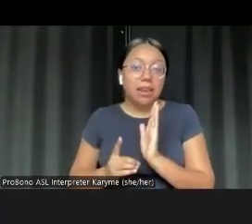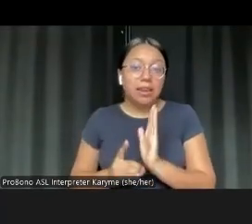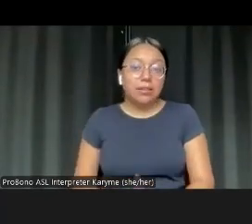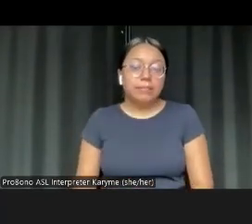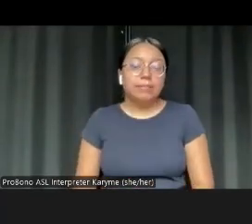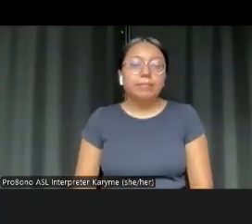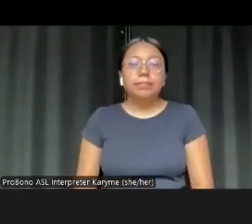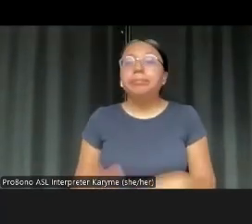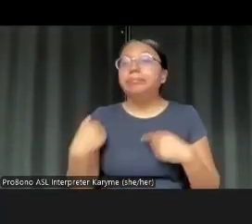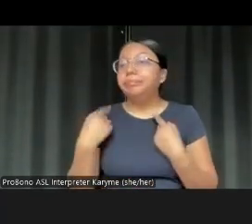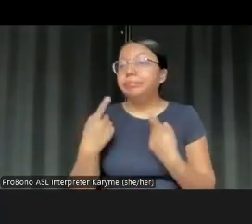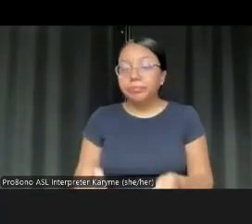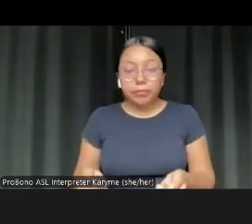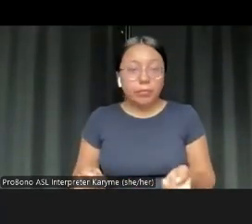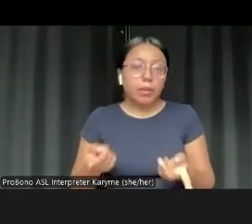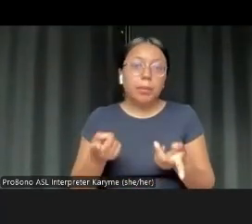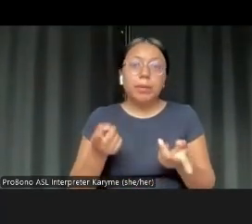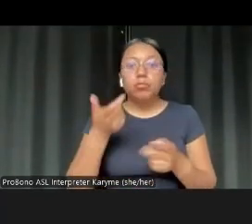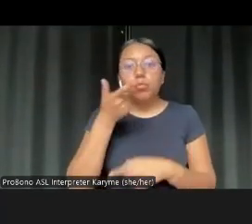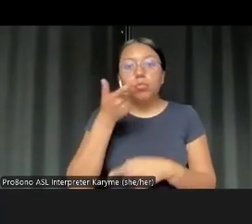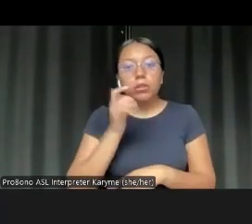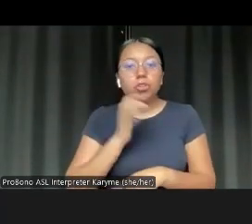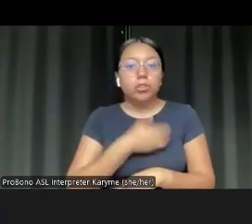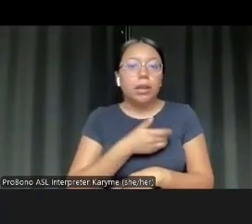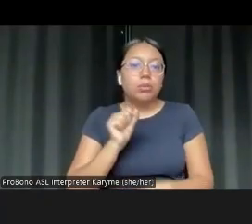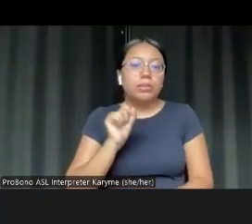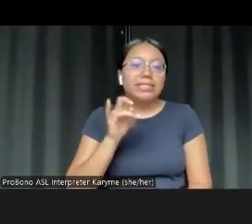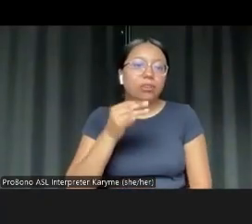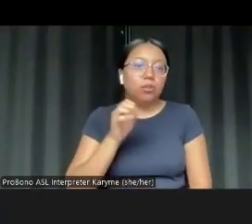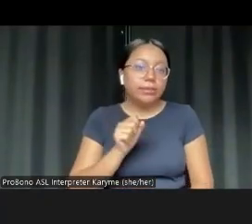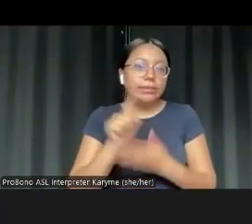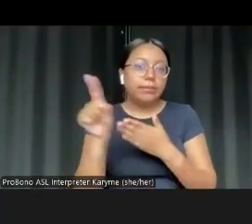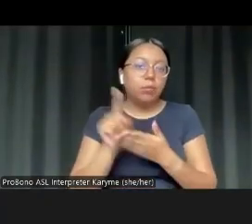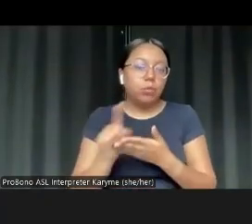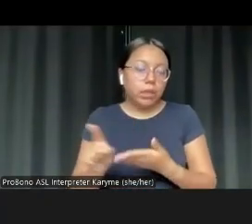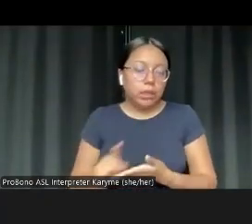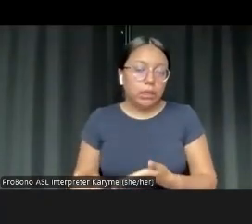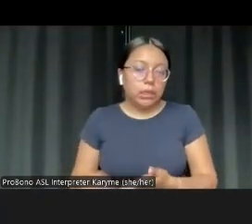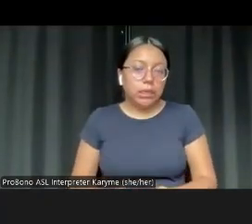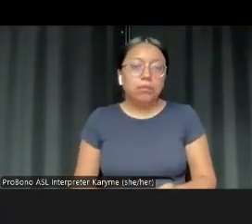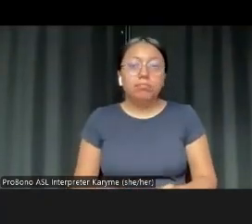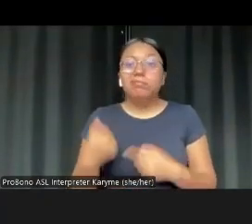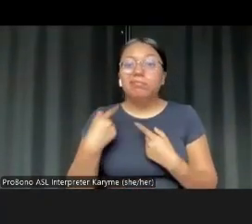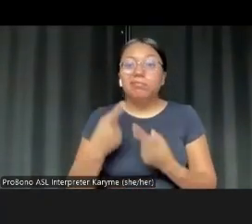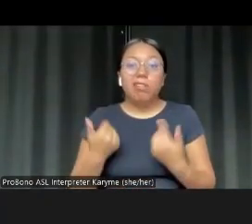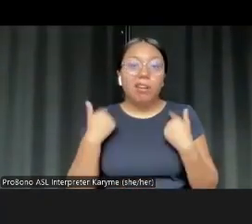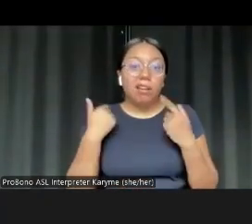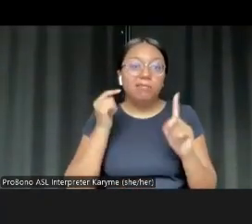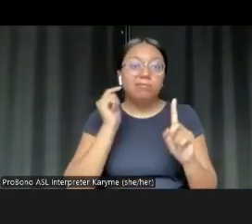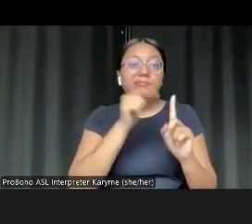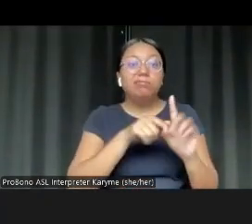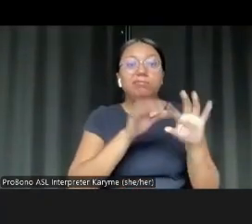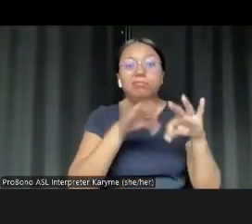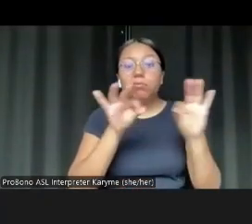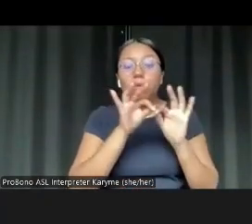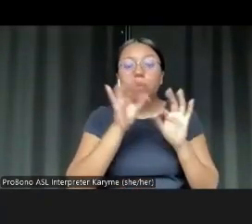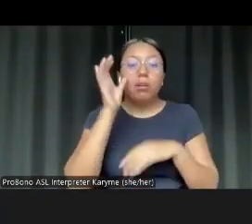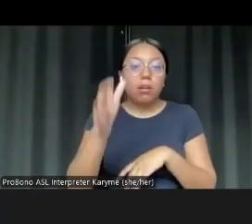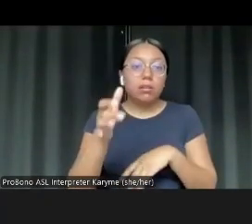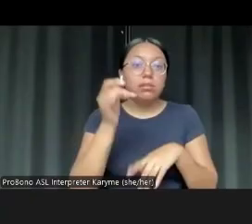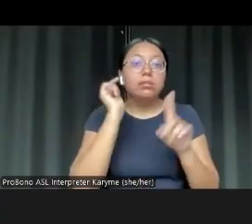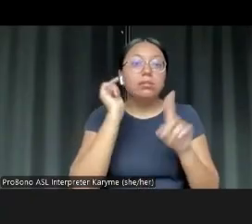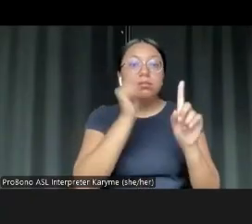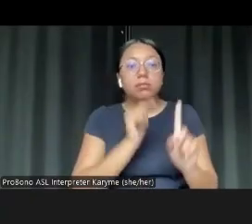lecture series each week, you know that we are highlighting key concepts and approaches in the critical study